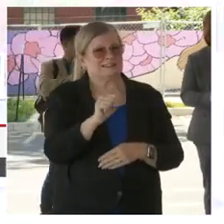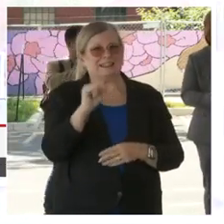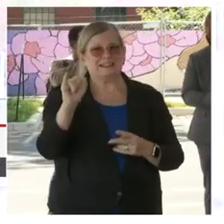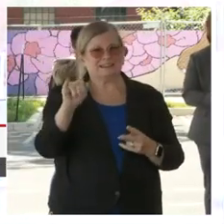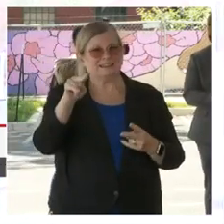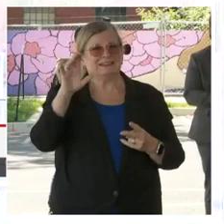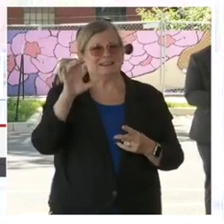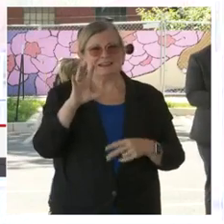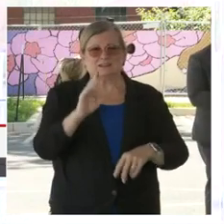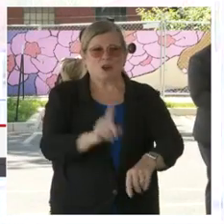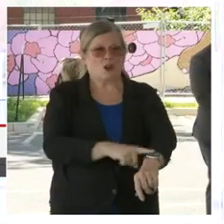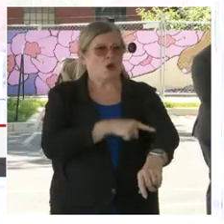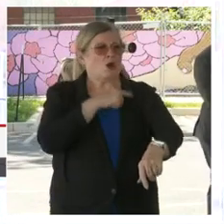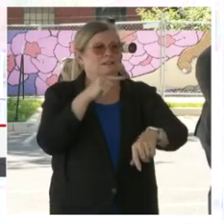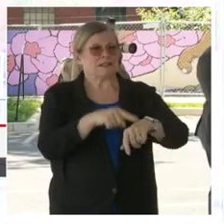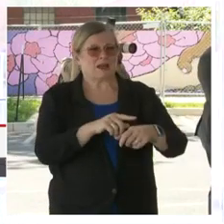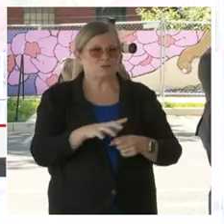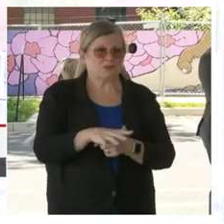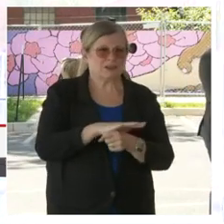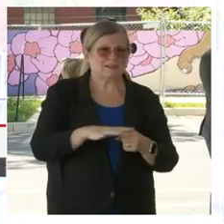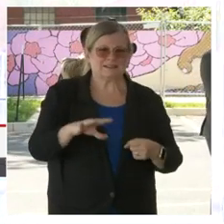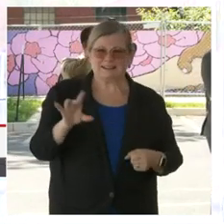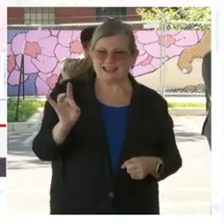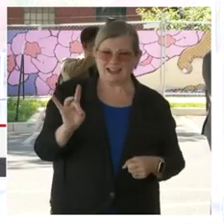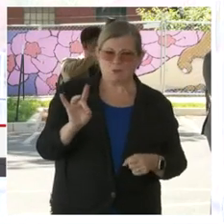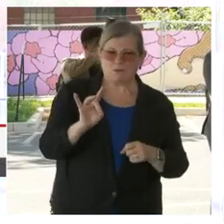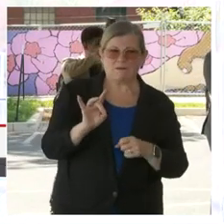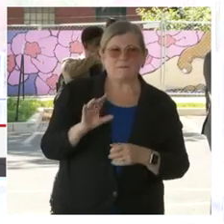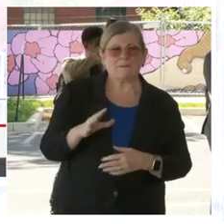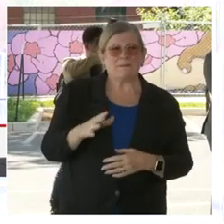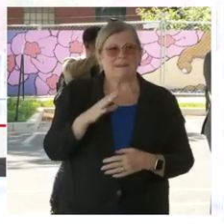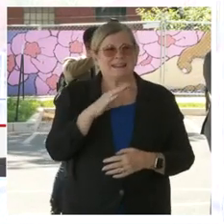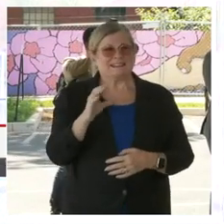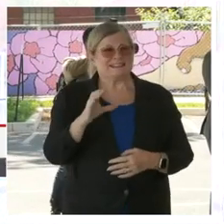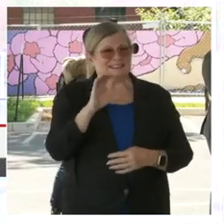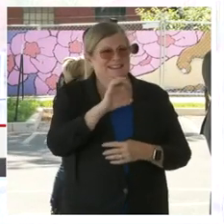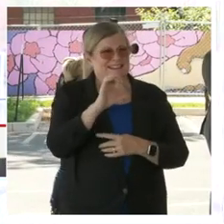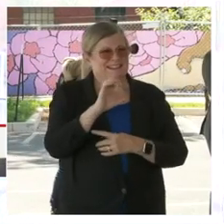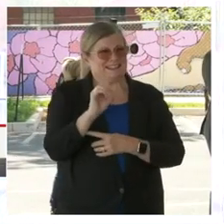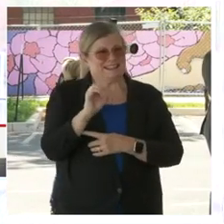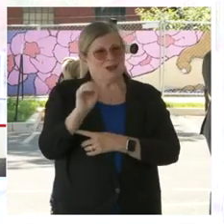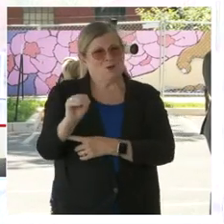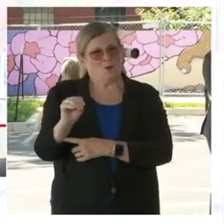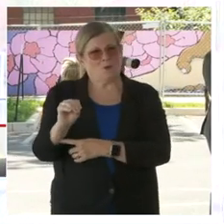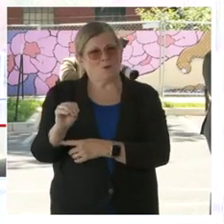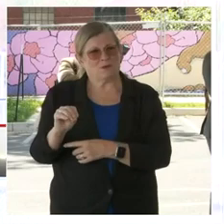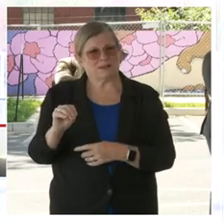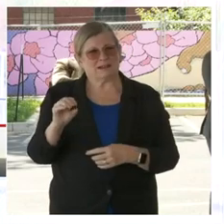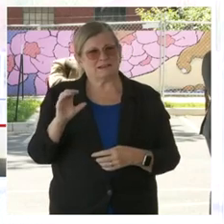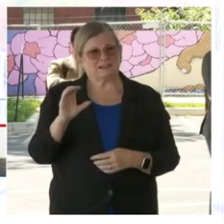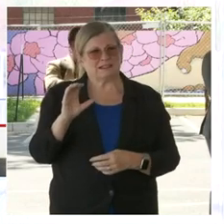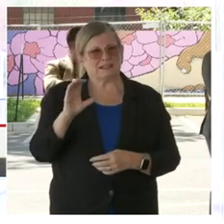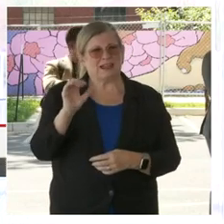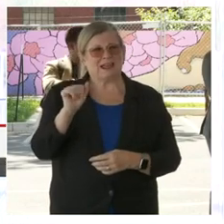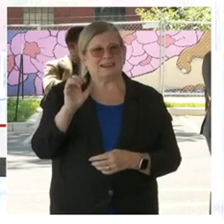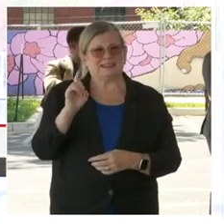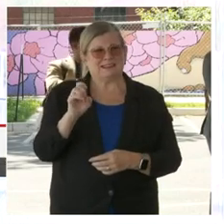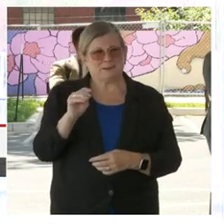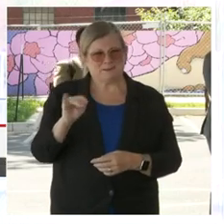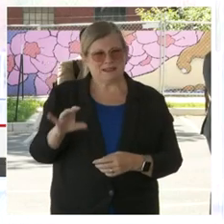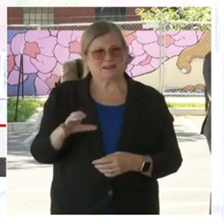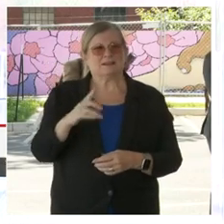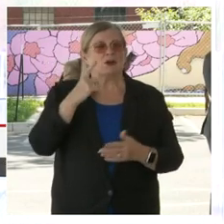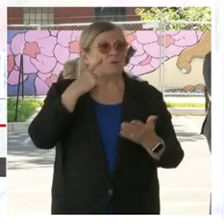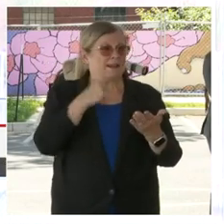celebrated athlete, the CEO of the Museum DC, and recently recognized as Washington Business Journal's